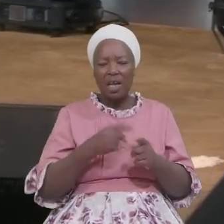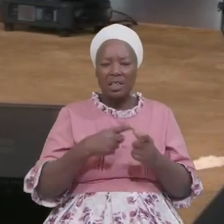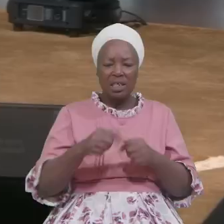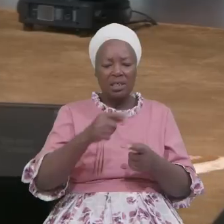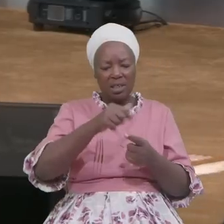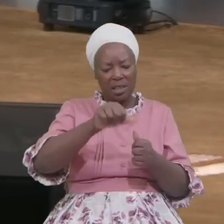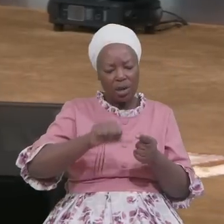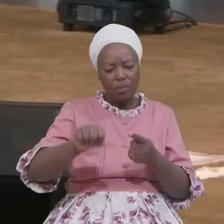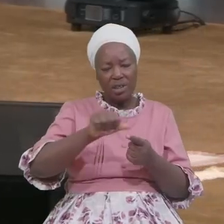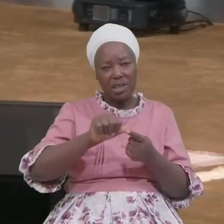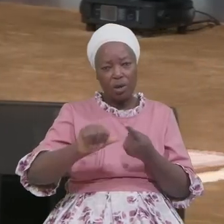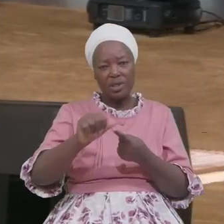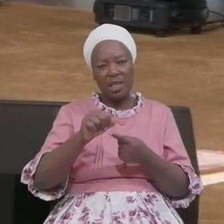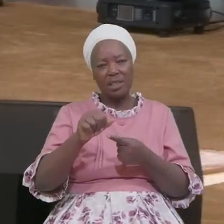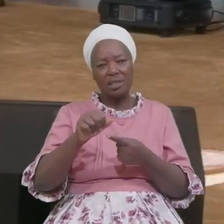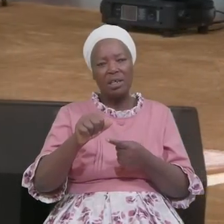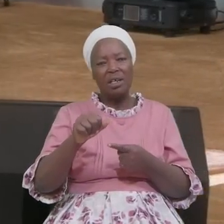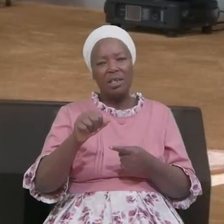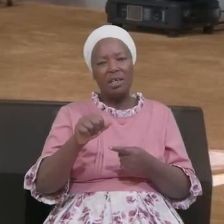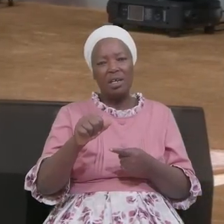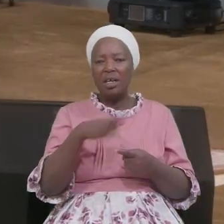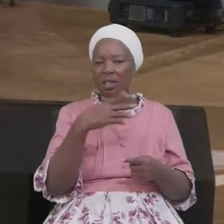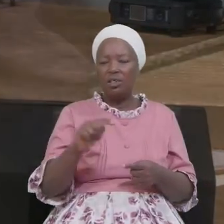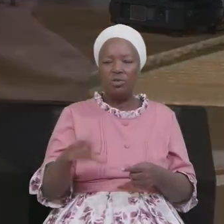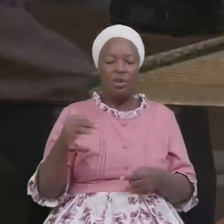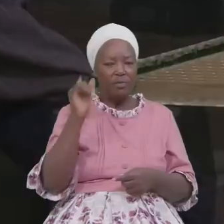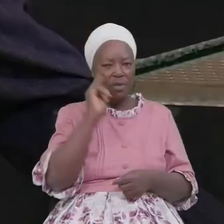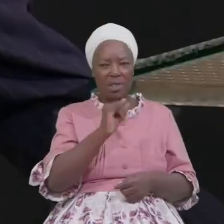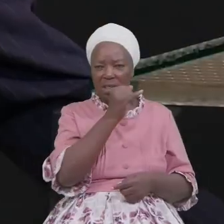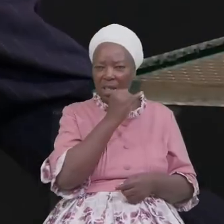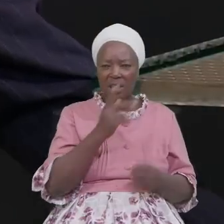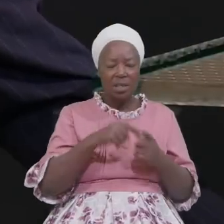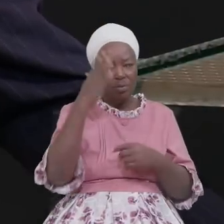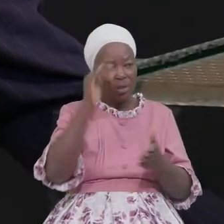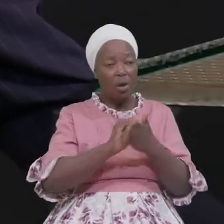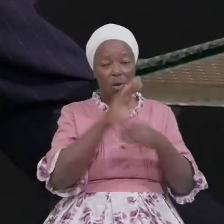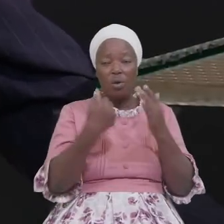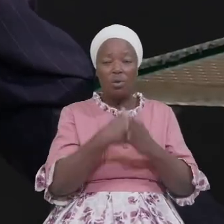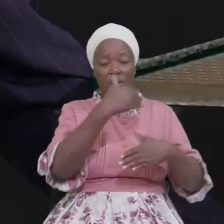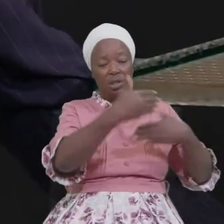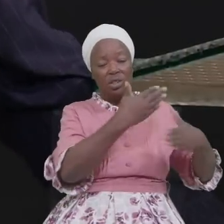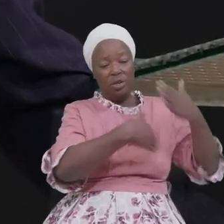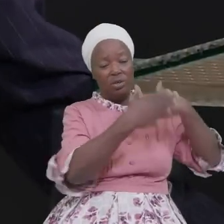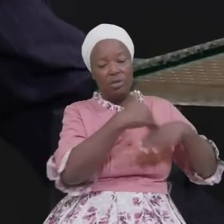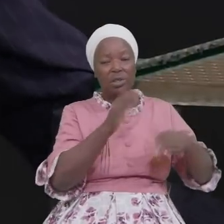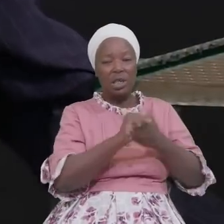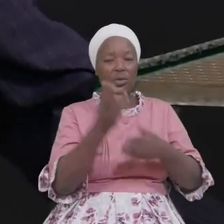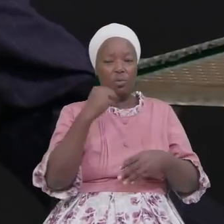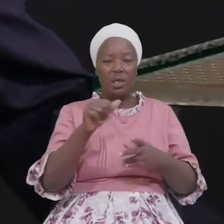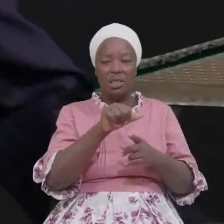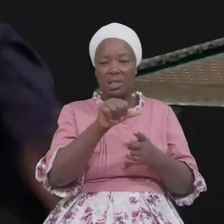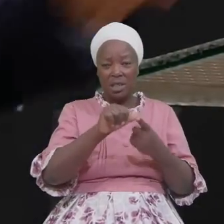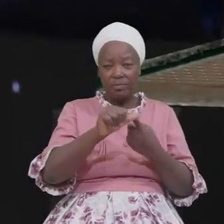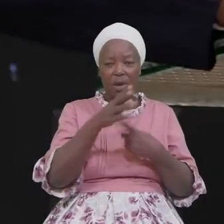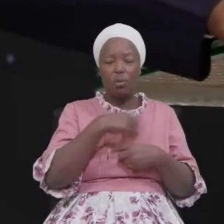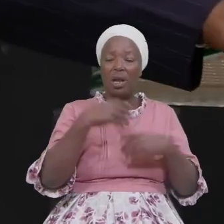time? Because the older generation that was sanctified, they're all gone. And now the